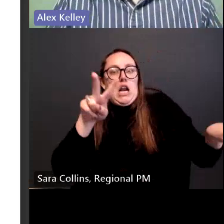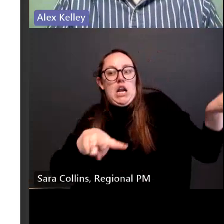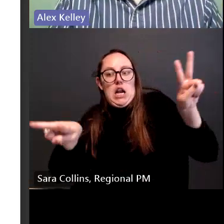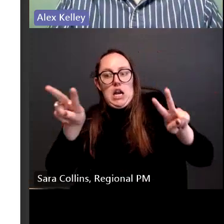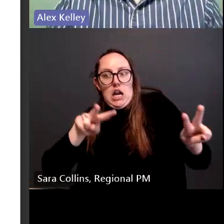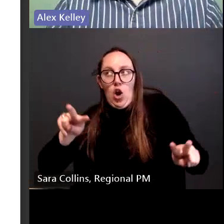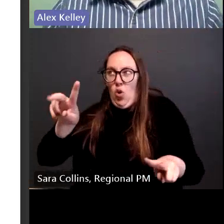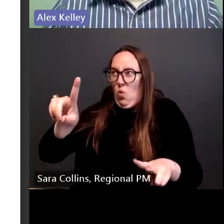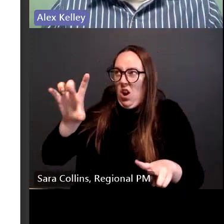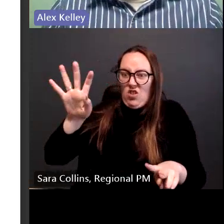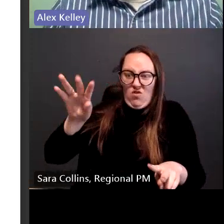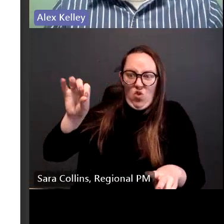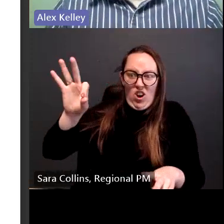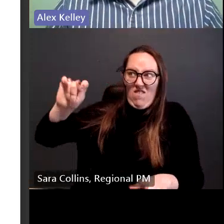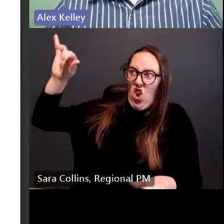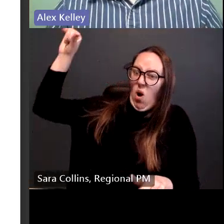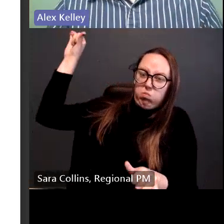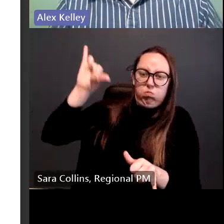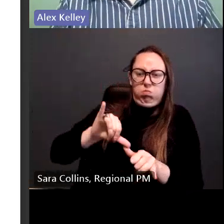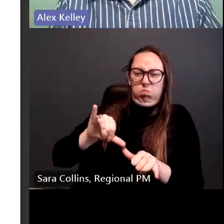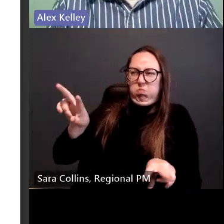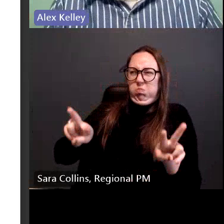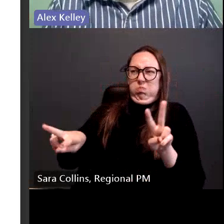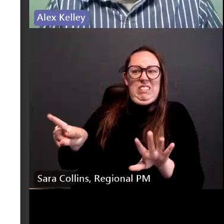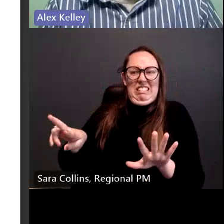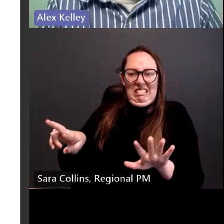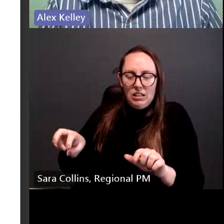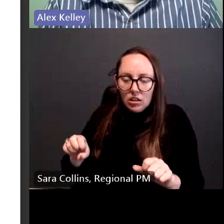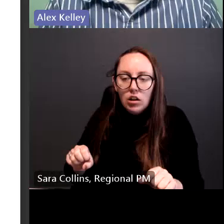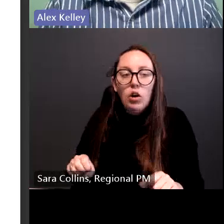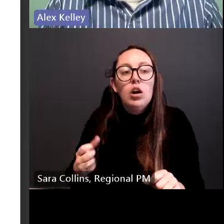$3 million initial pilot program here.